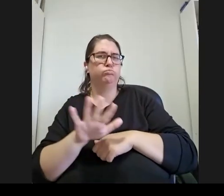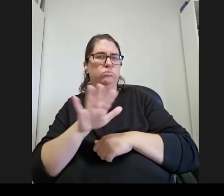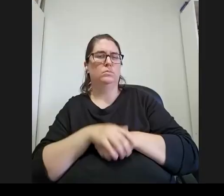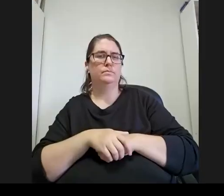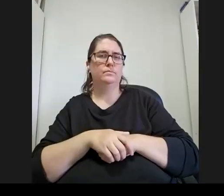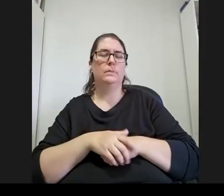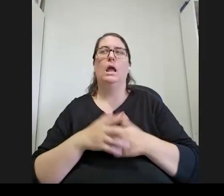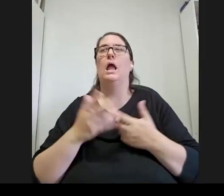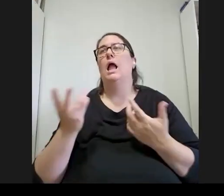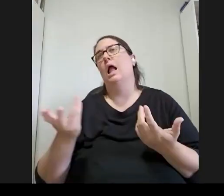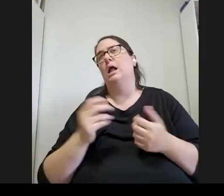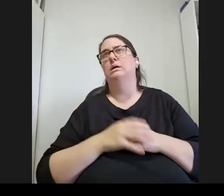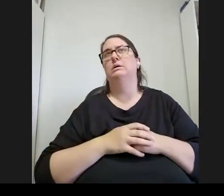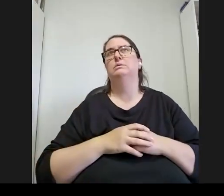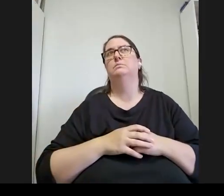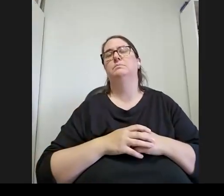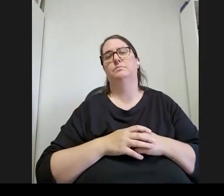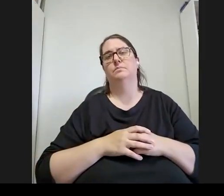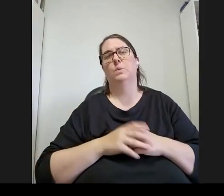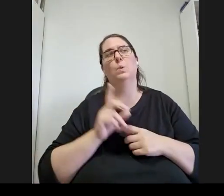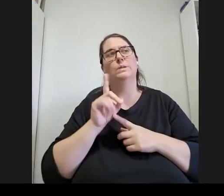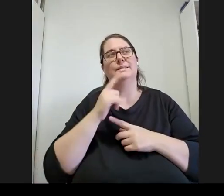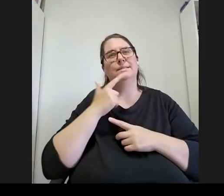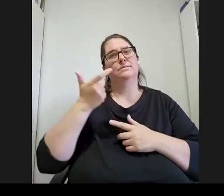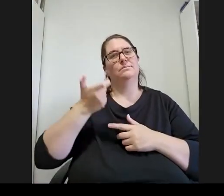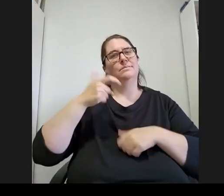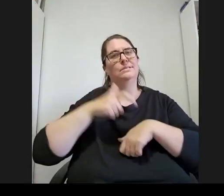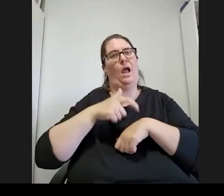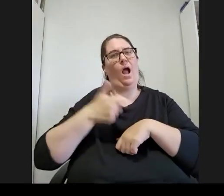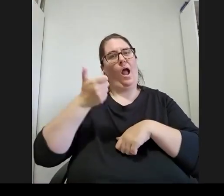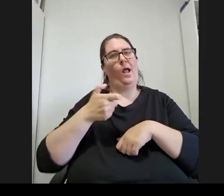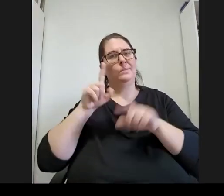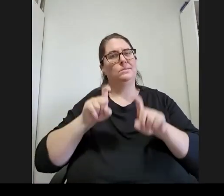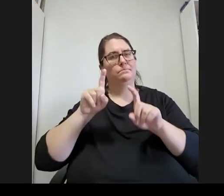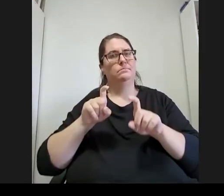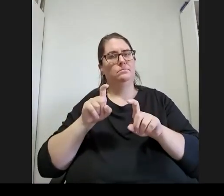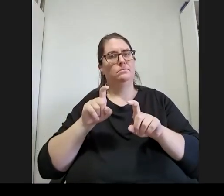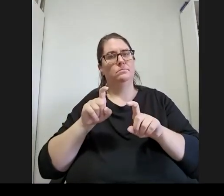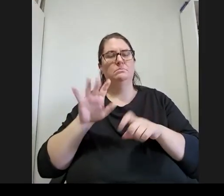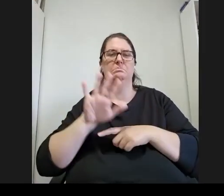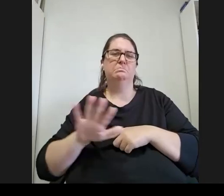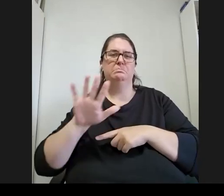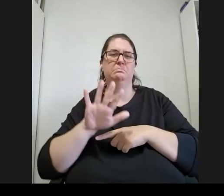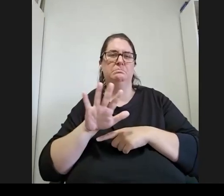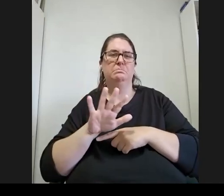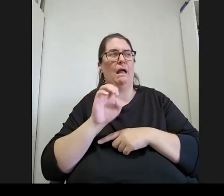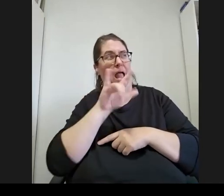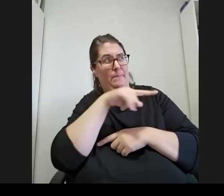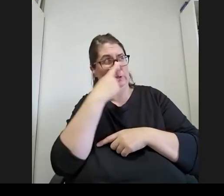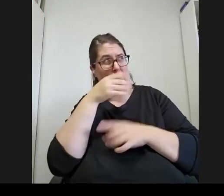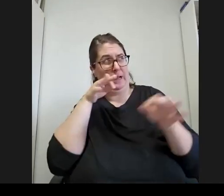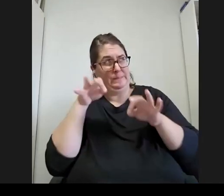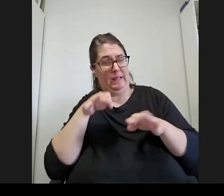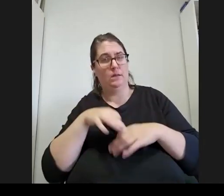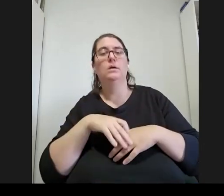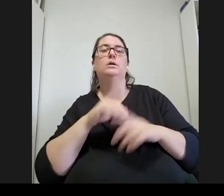Emma, we did at some point we did that testing, right? Like and we do give suggested time. Do you want to speak to it? Yeah,